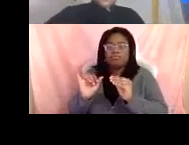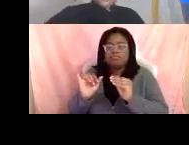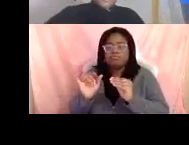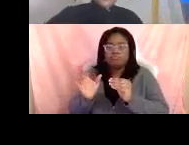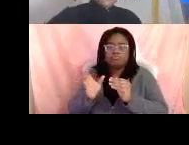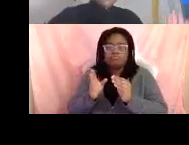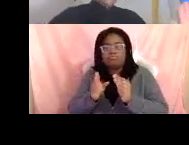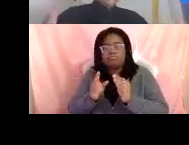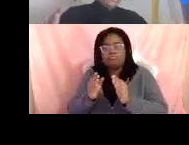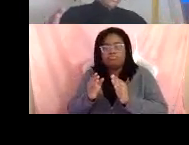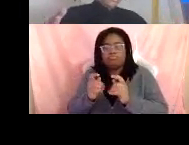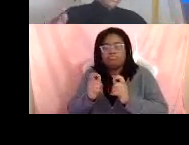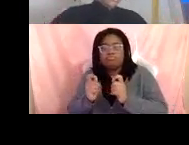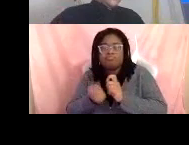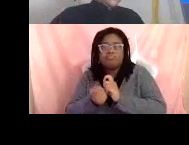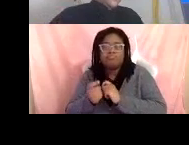shift, thinking about other.